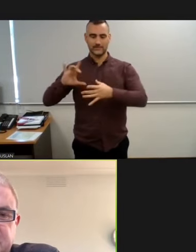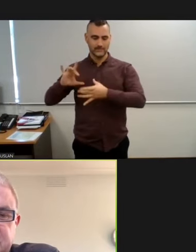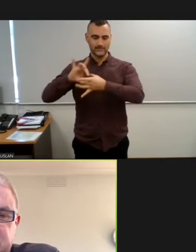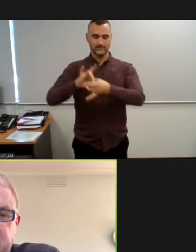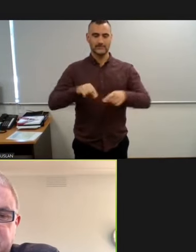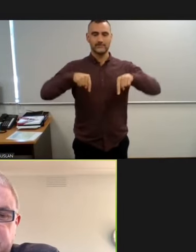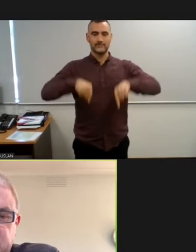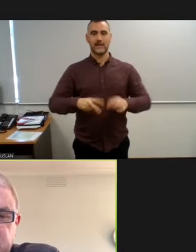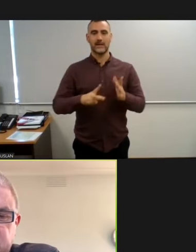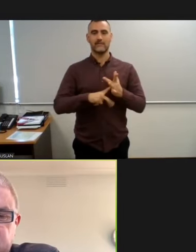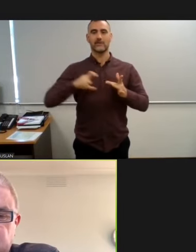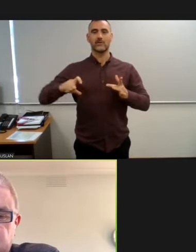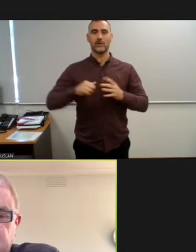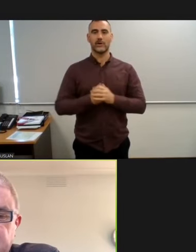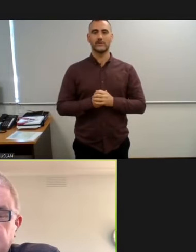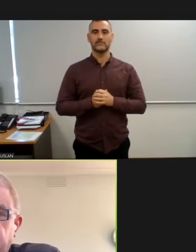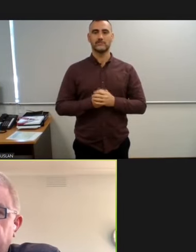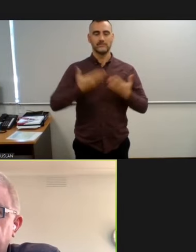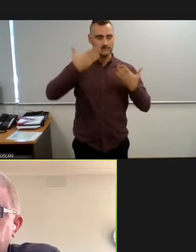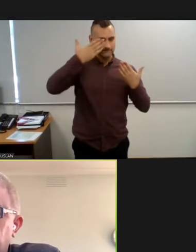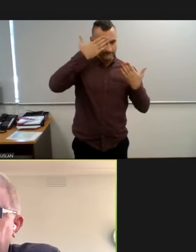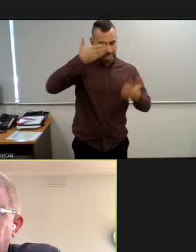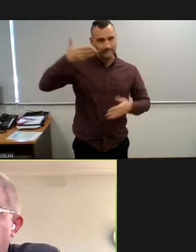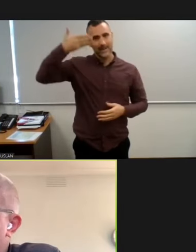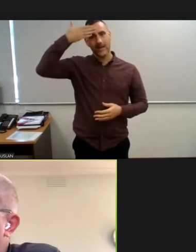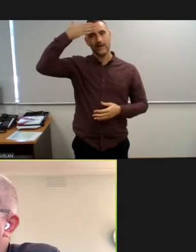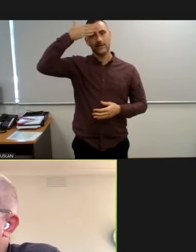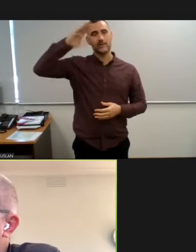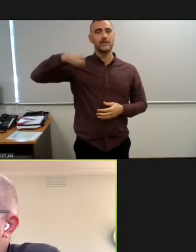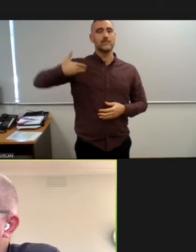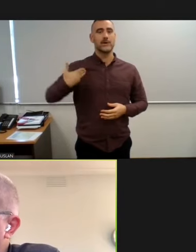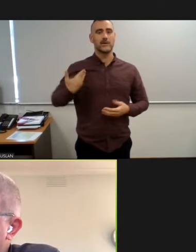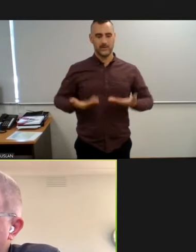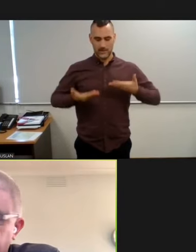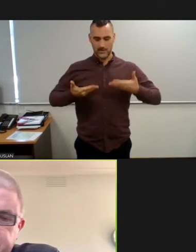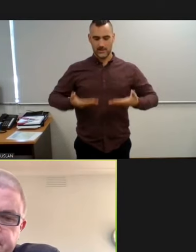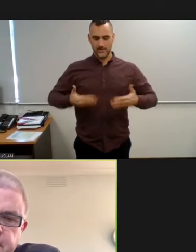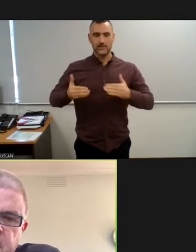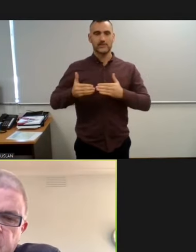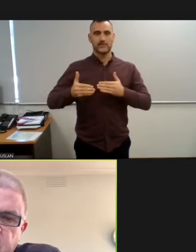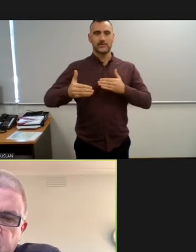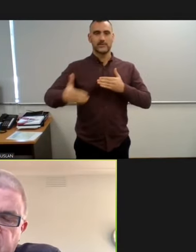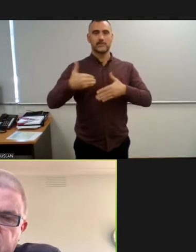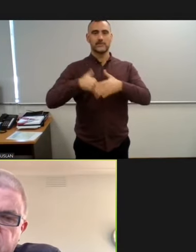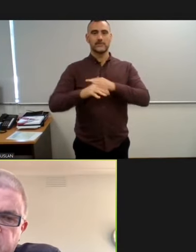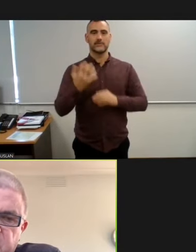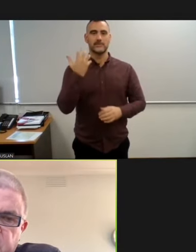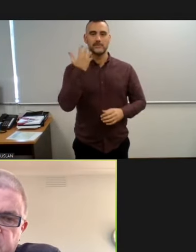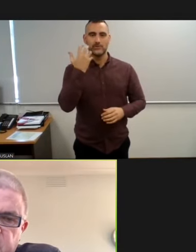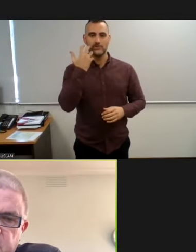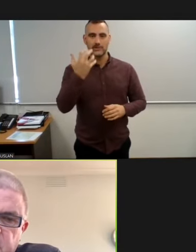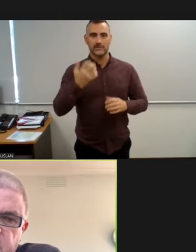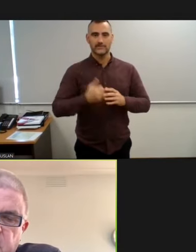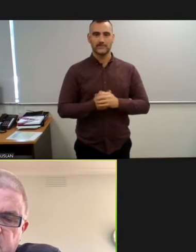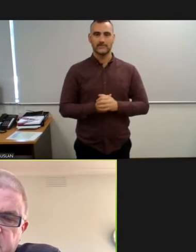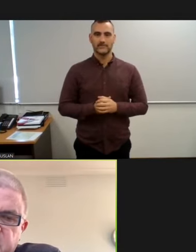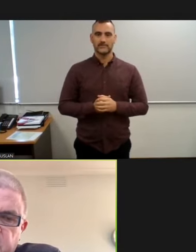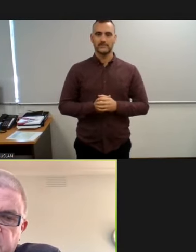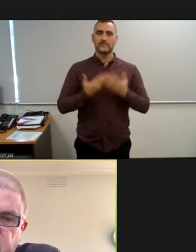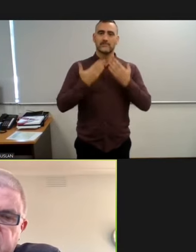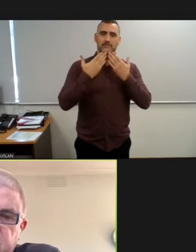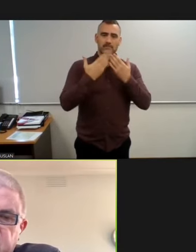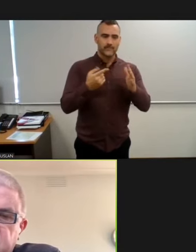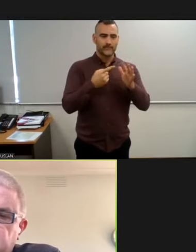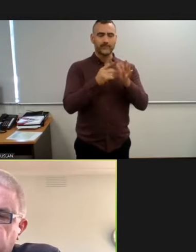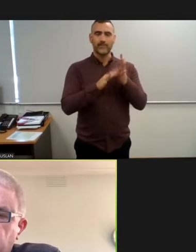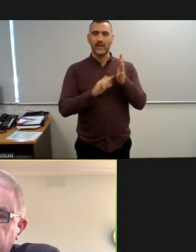acknowledging elders past, present and future, and also just say how fantastic it is that Emma, you and VCOSS and your colleagues have